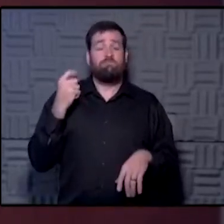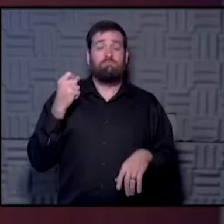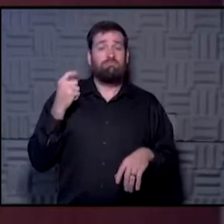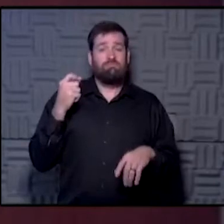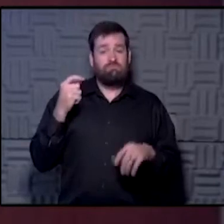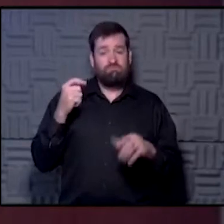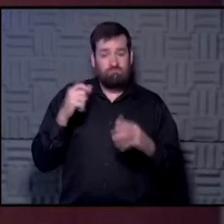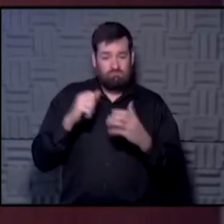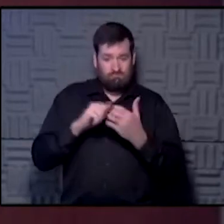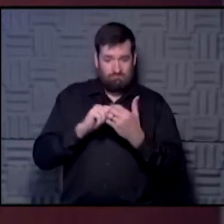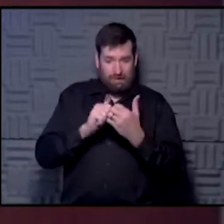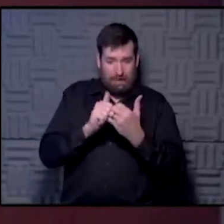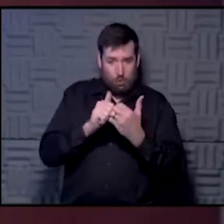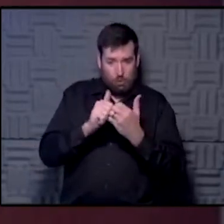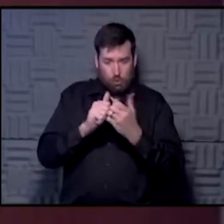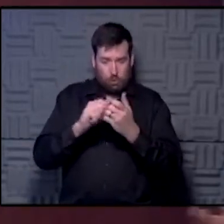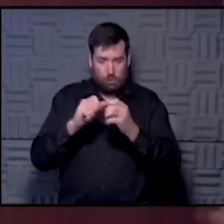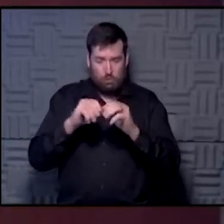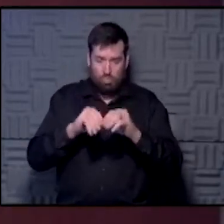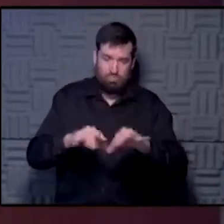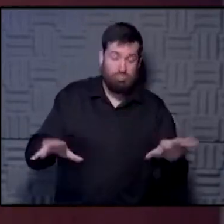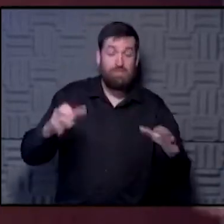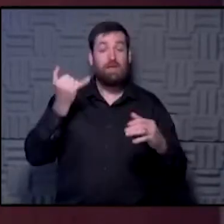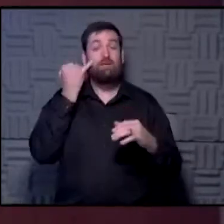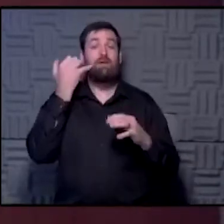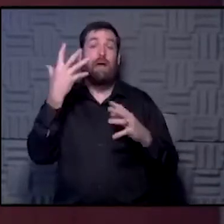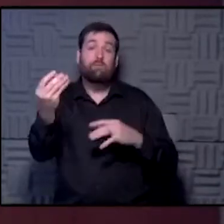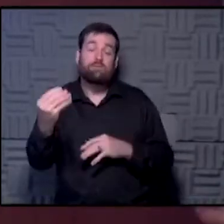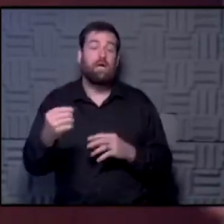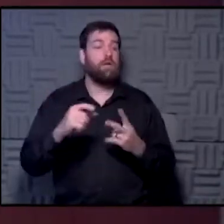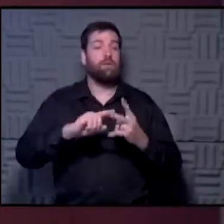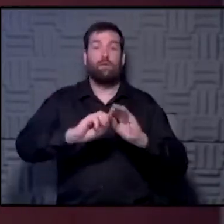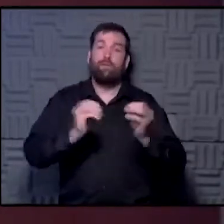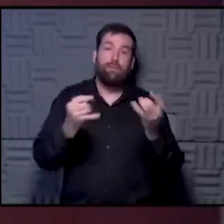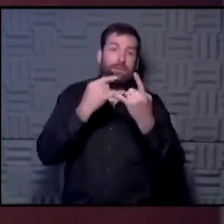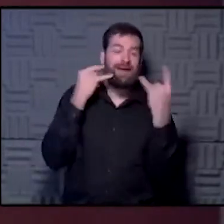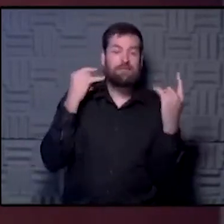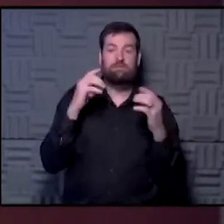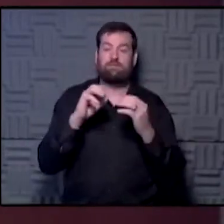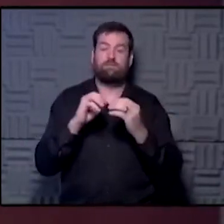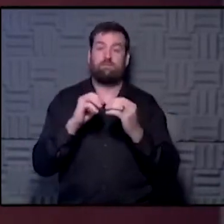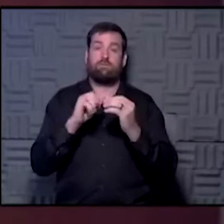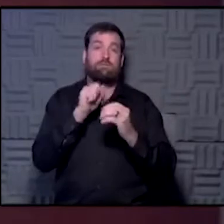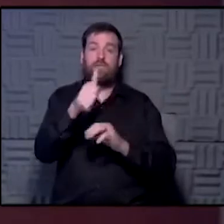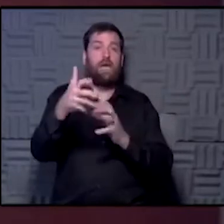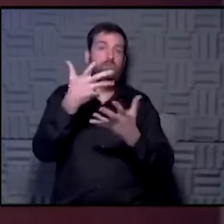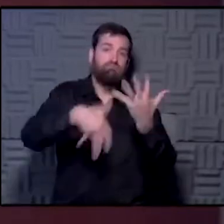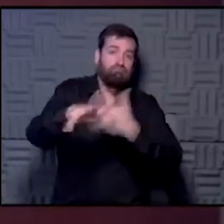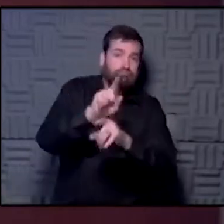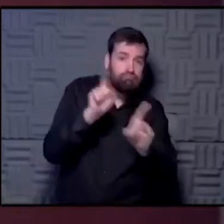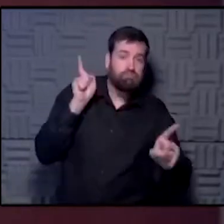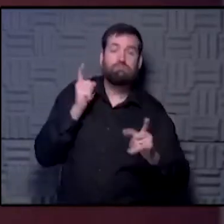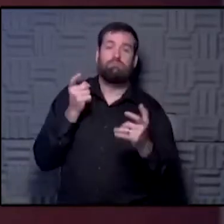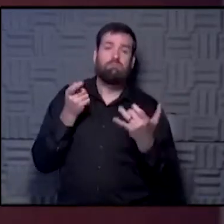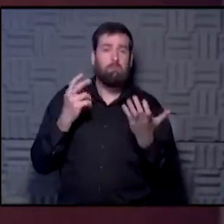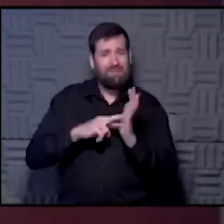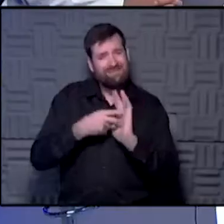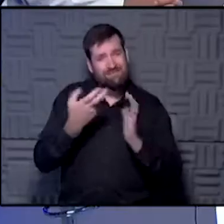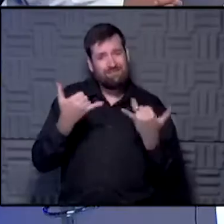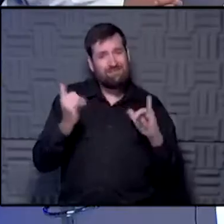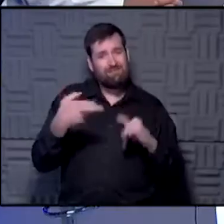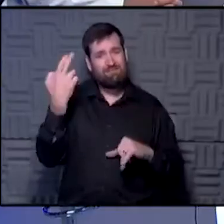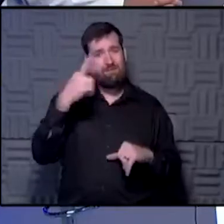don't change significantly if you're still outdoors and you're not masking and you're not socially distancing. You're still putting yourself at